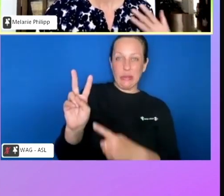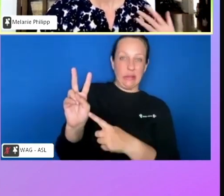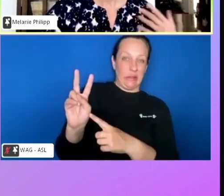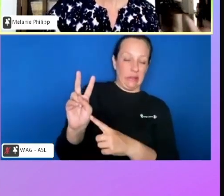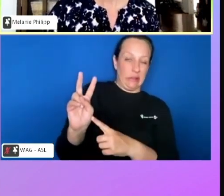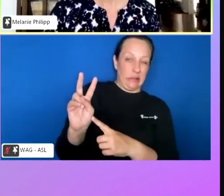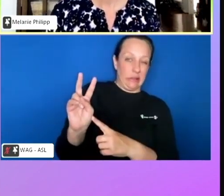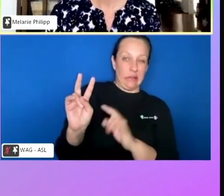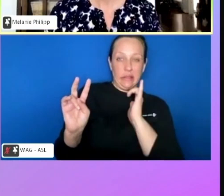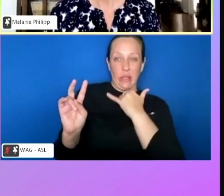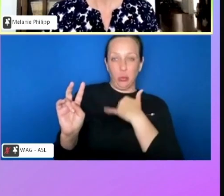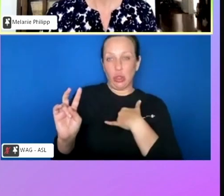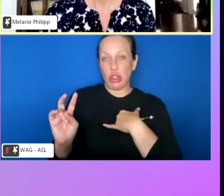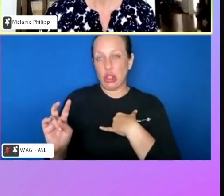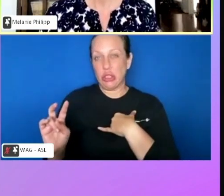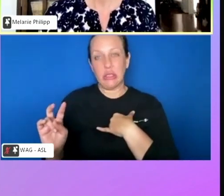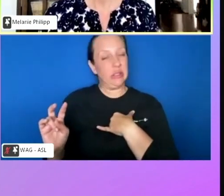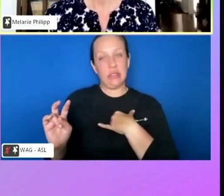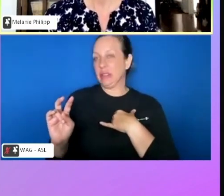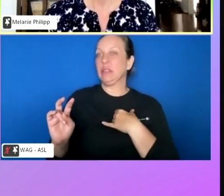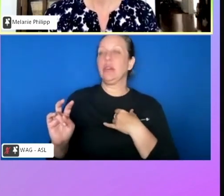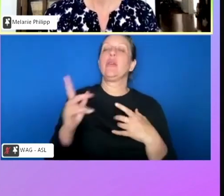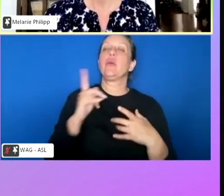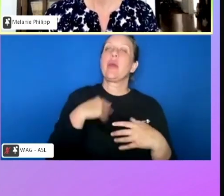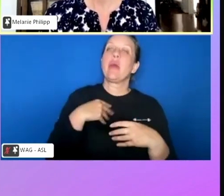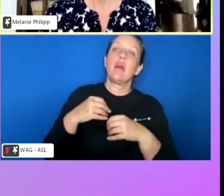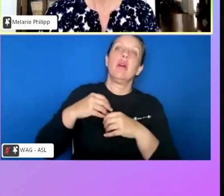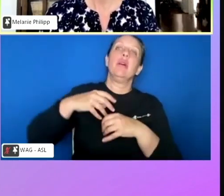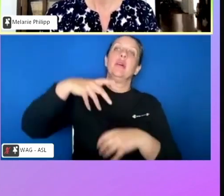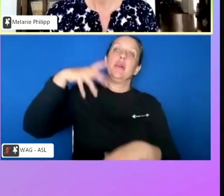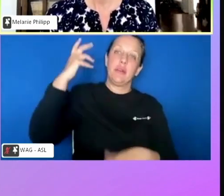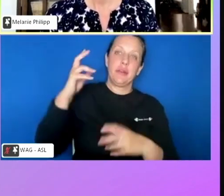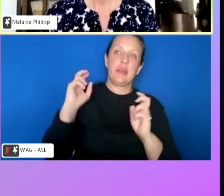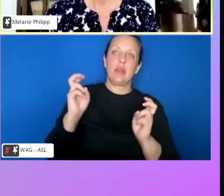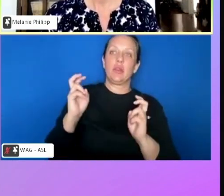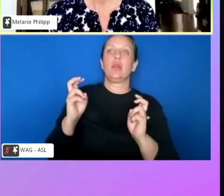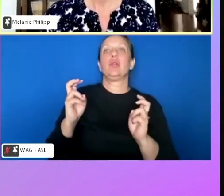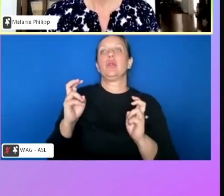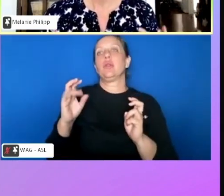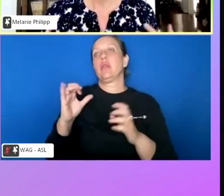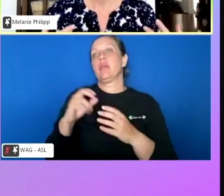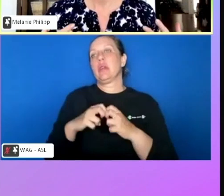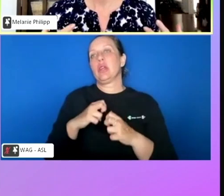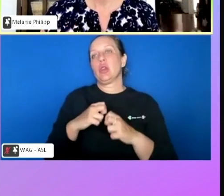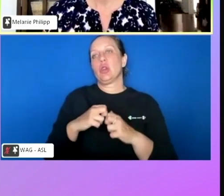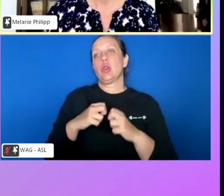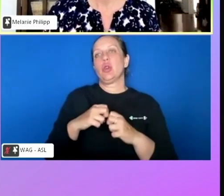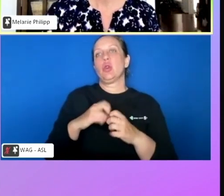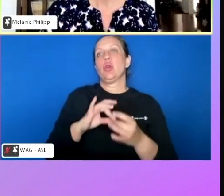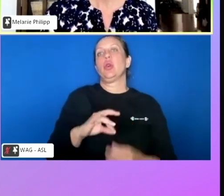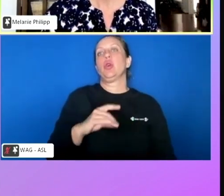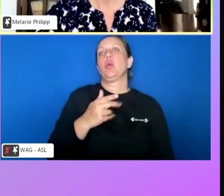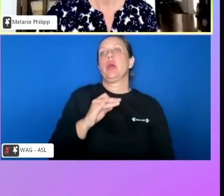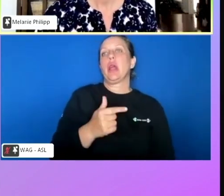In addition, there are almost 600 open issues in the WCAG GitHub concerning WCAG 2.0